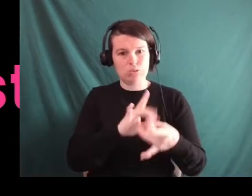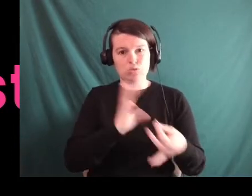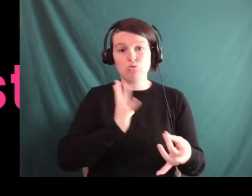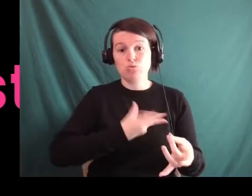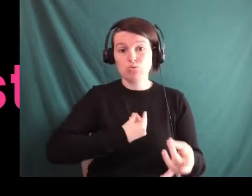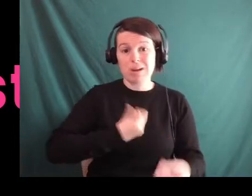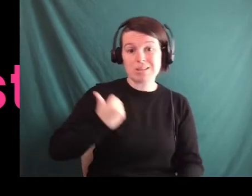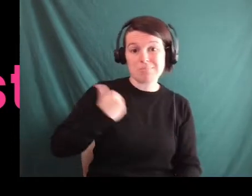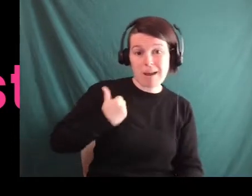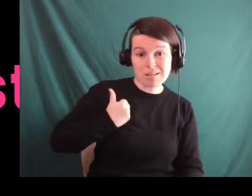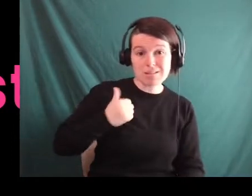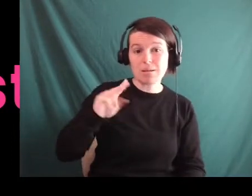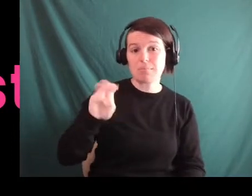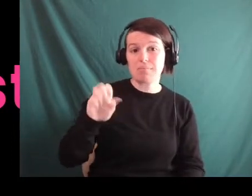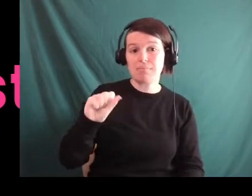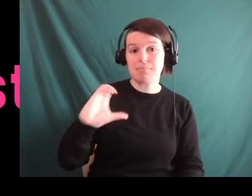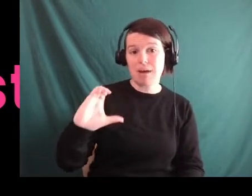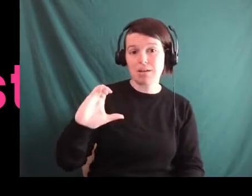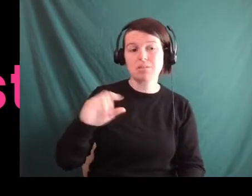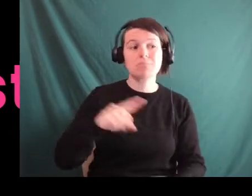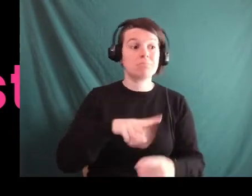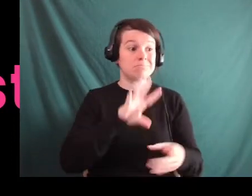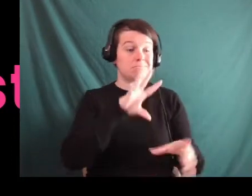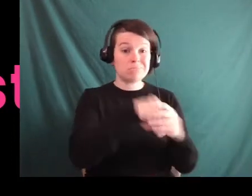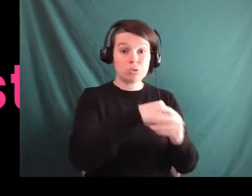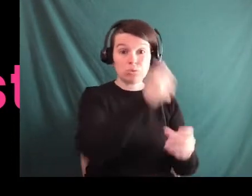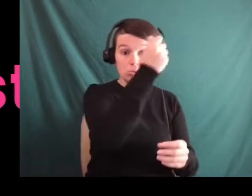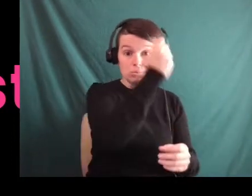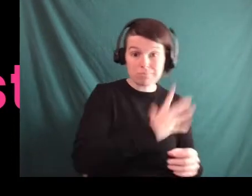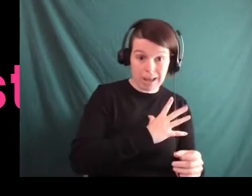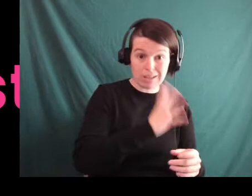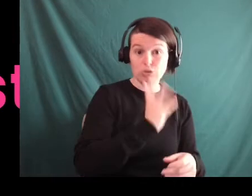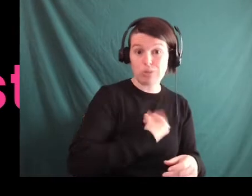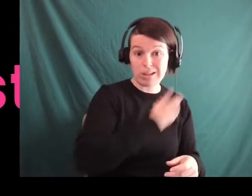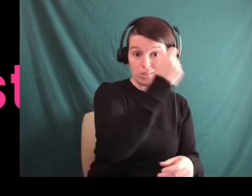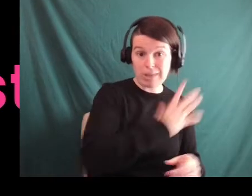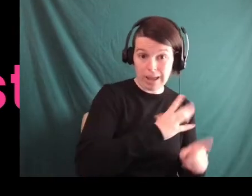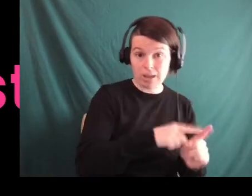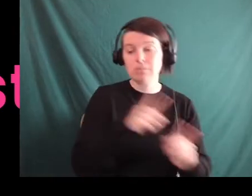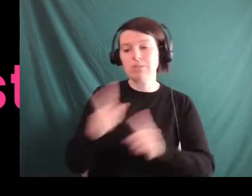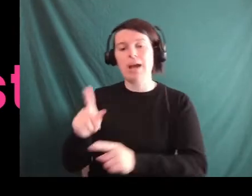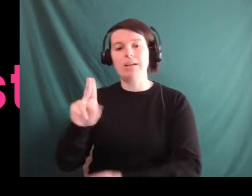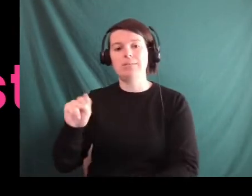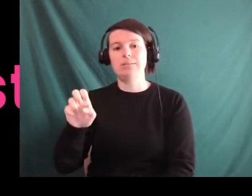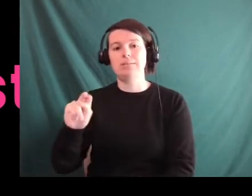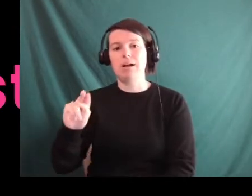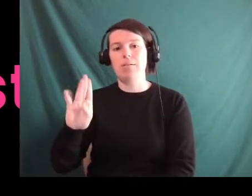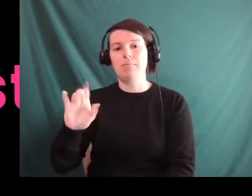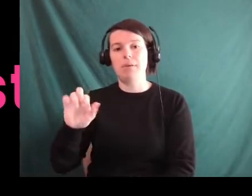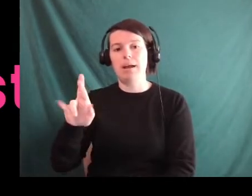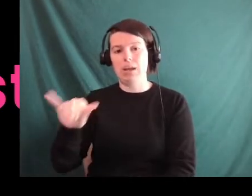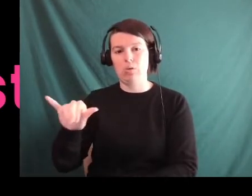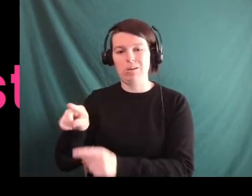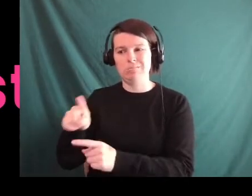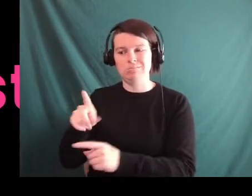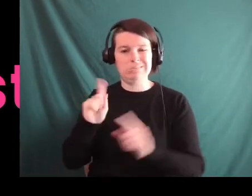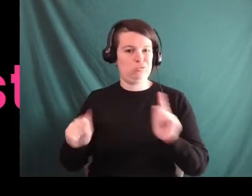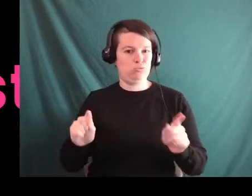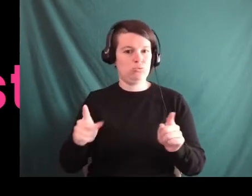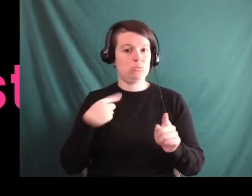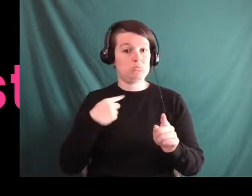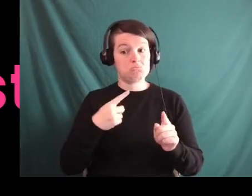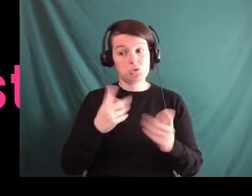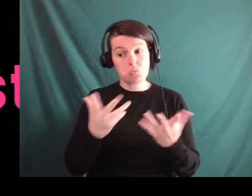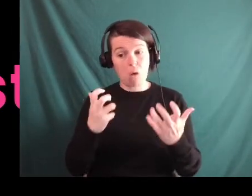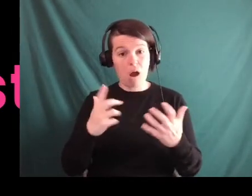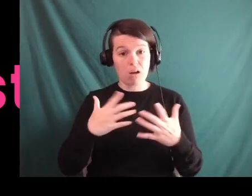masculine folks, which can include trans men and non-binary identifying people who may choose to bind their chest to appear